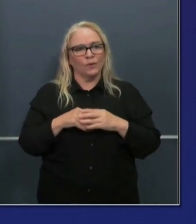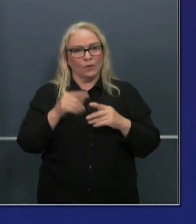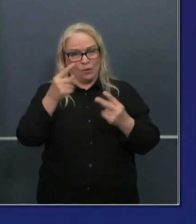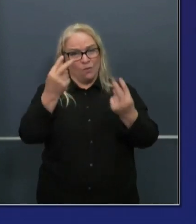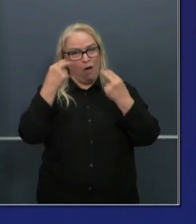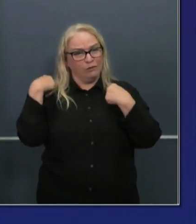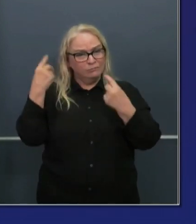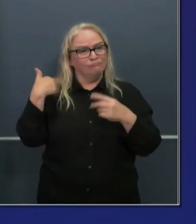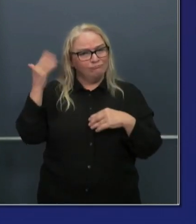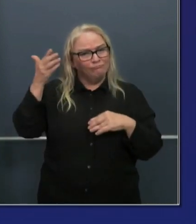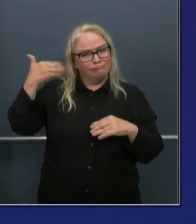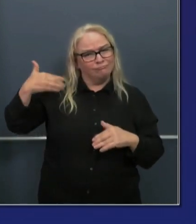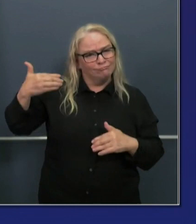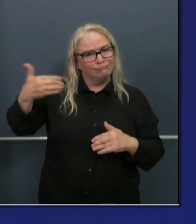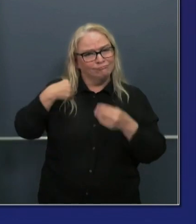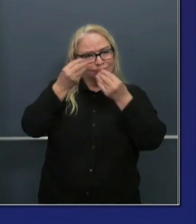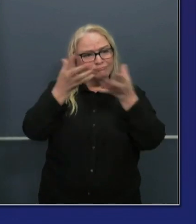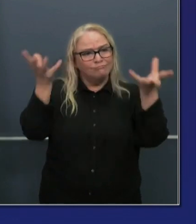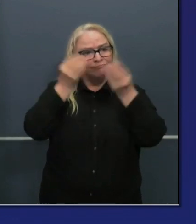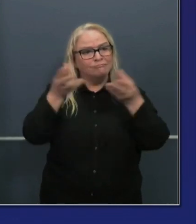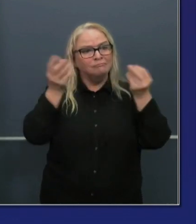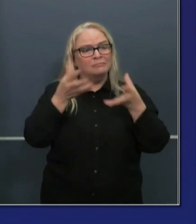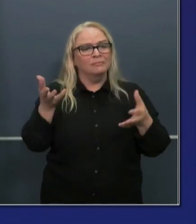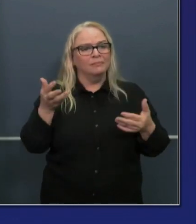40s, now just north of